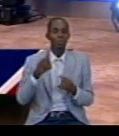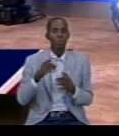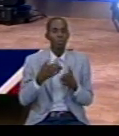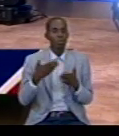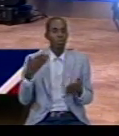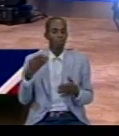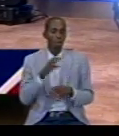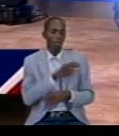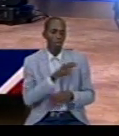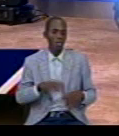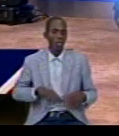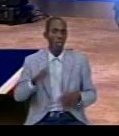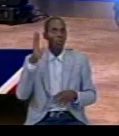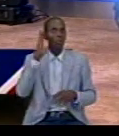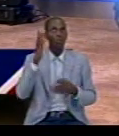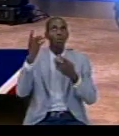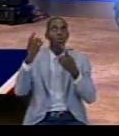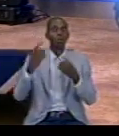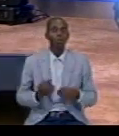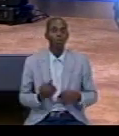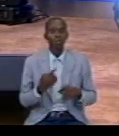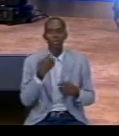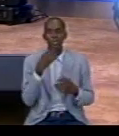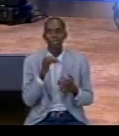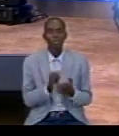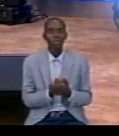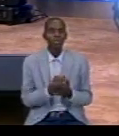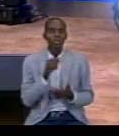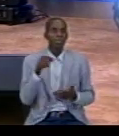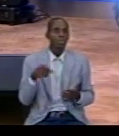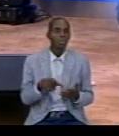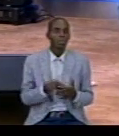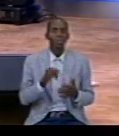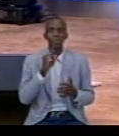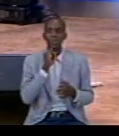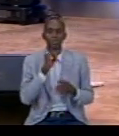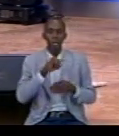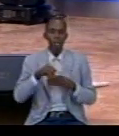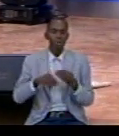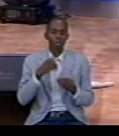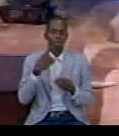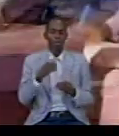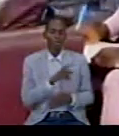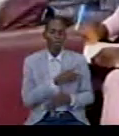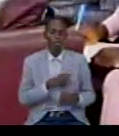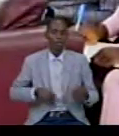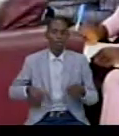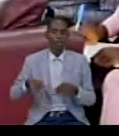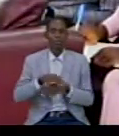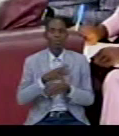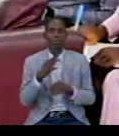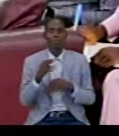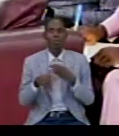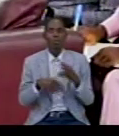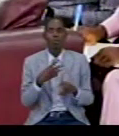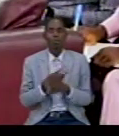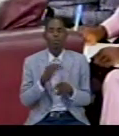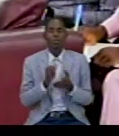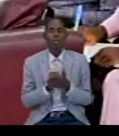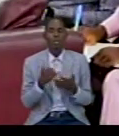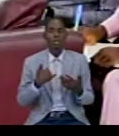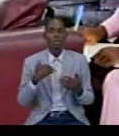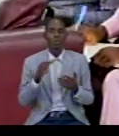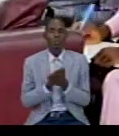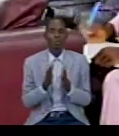Christ will come. And this is about the kingdoms of the world that will be going from bad to worse,